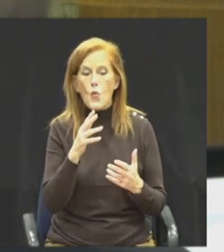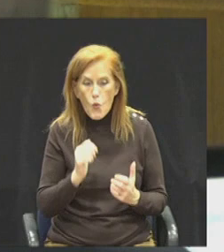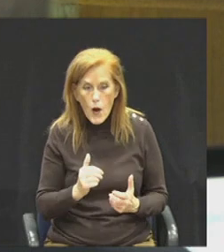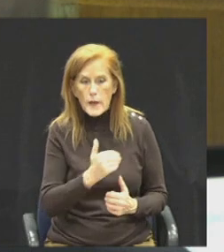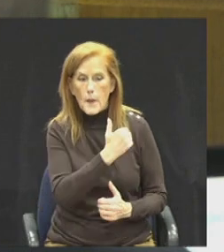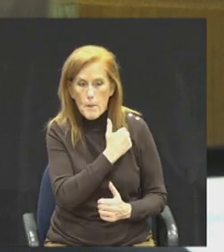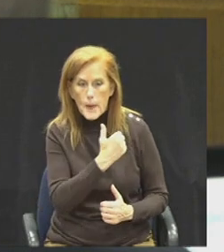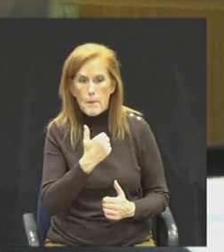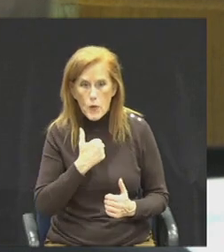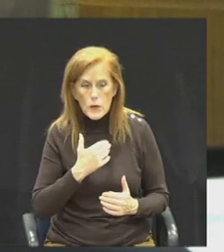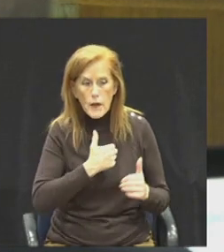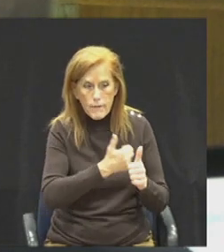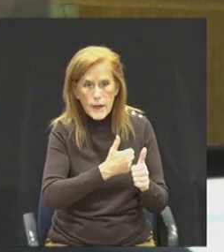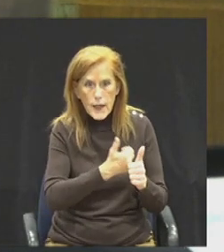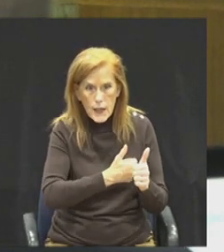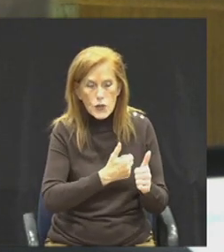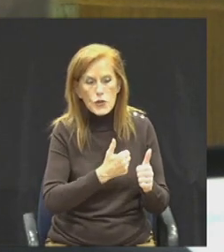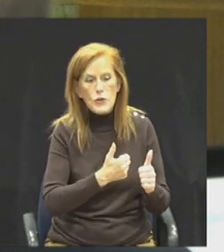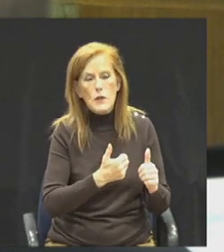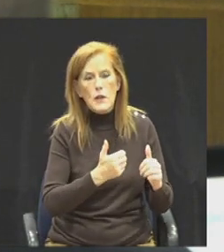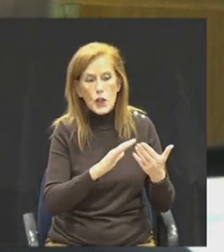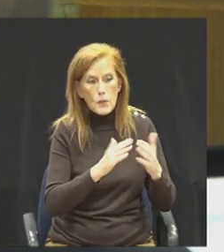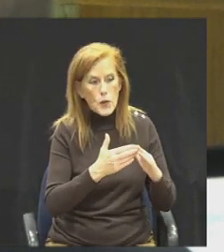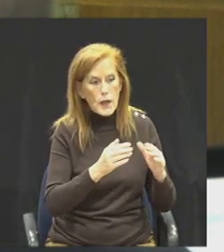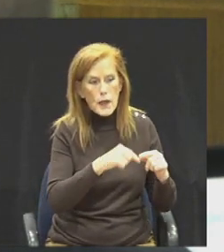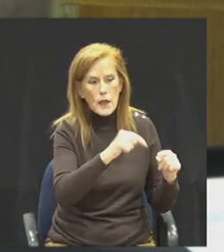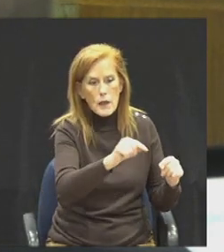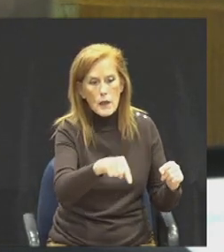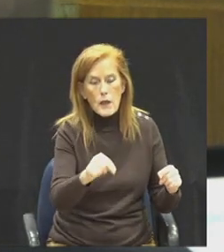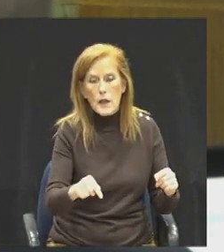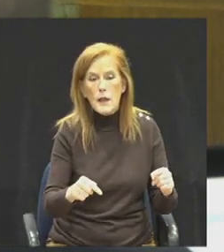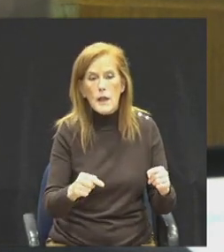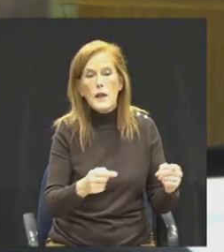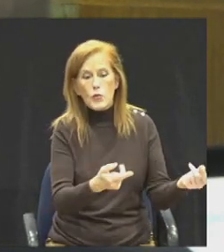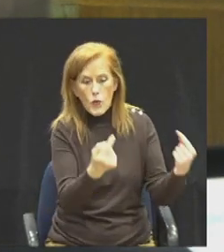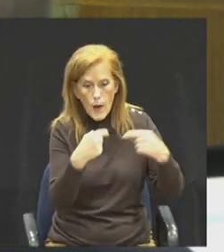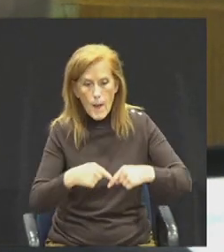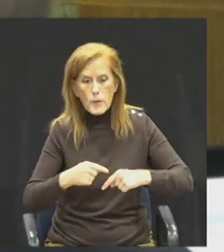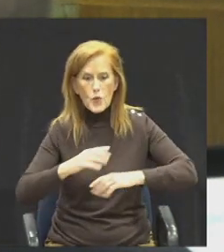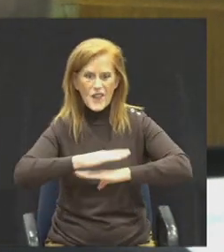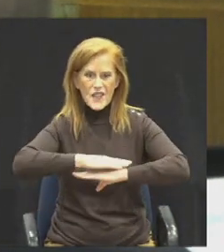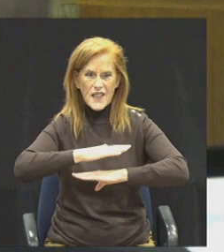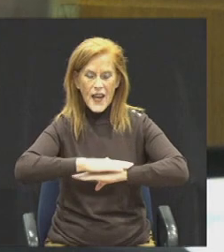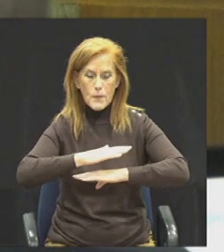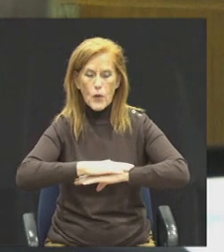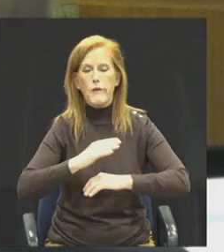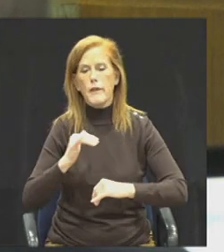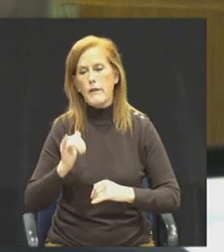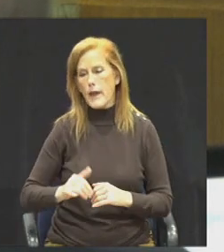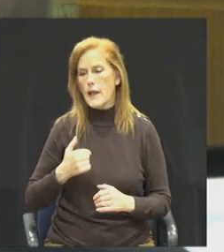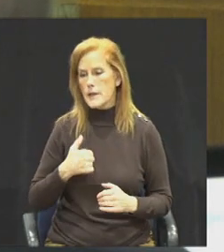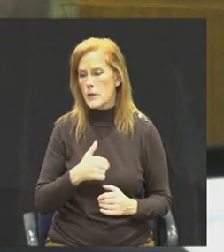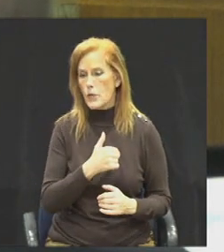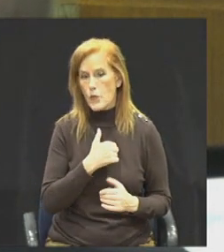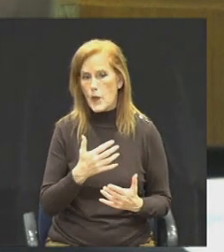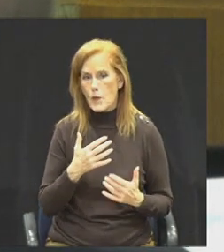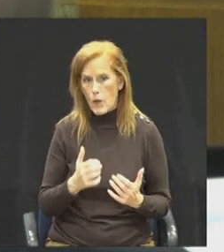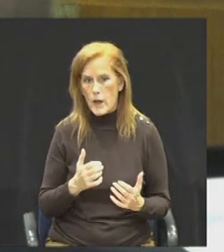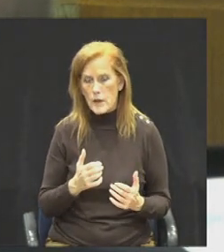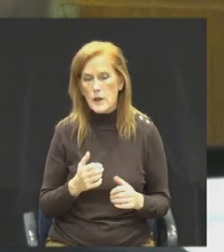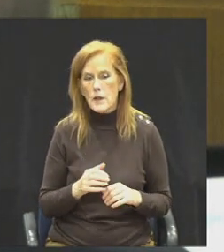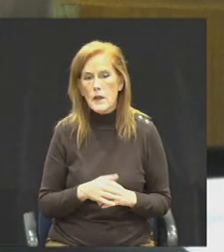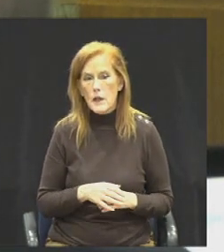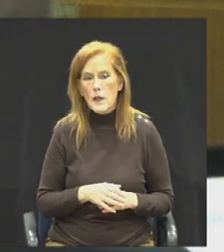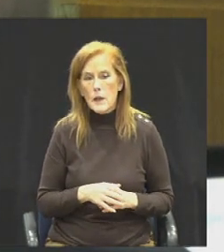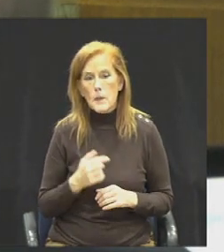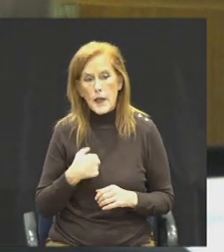the table. You know, that's what we want, you know, and that's our goal for this this board is to have as many people that are